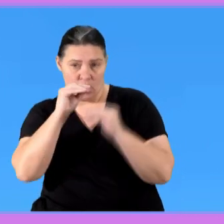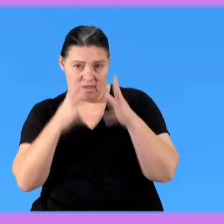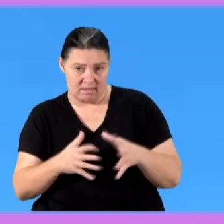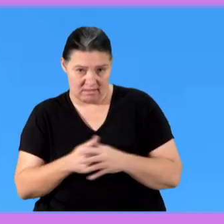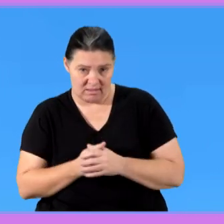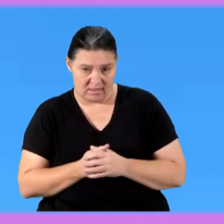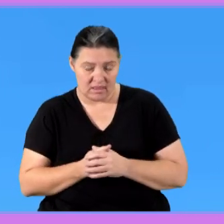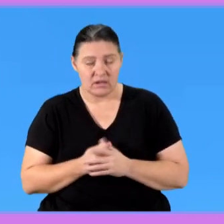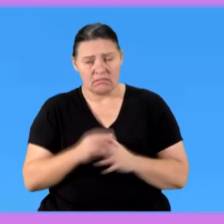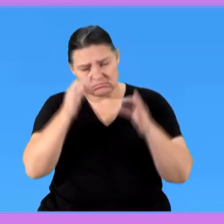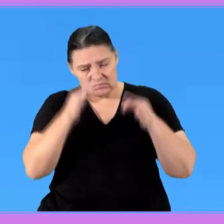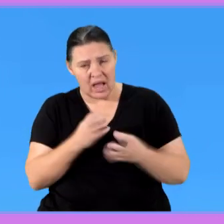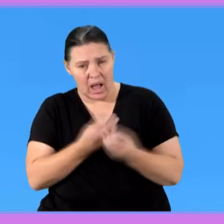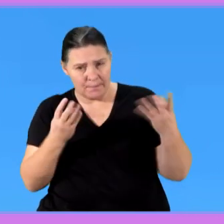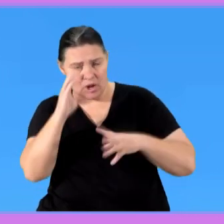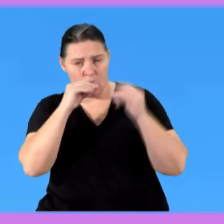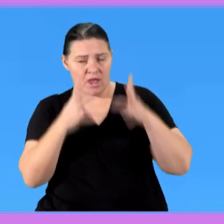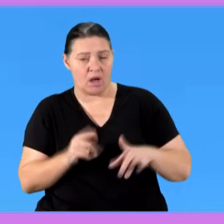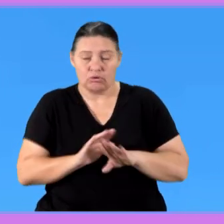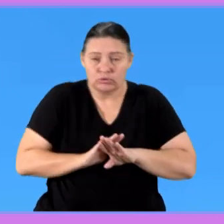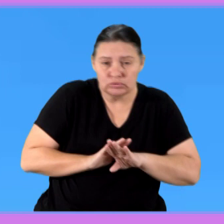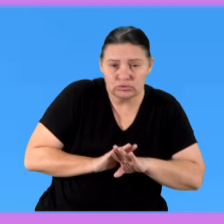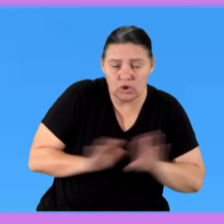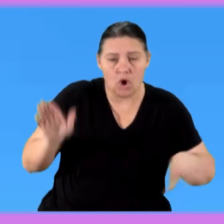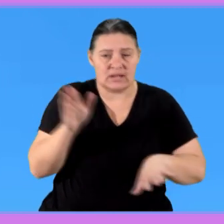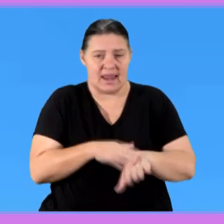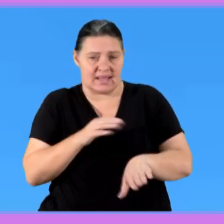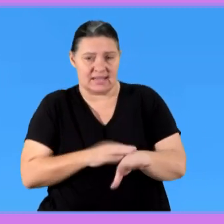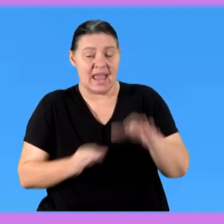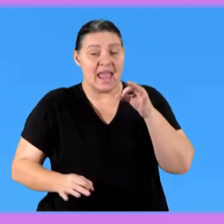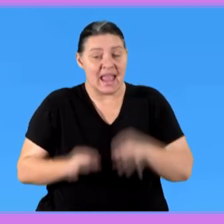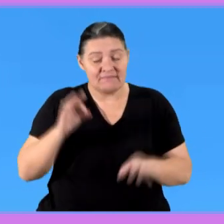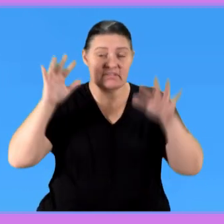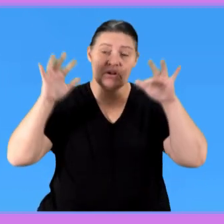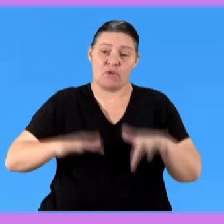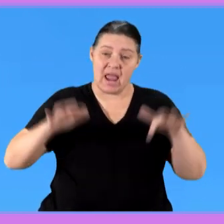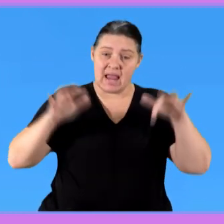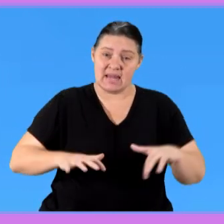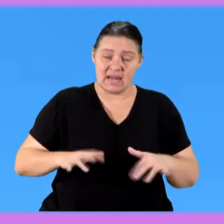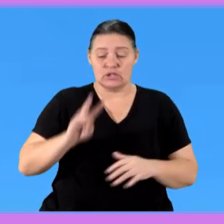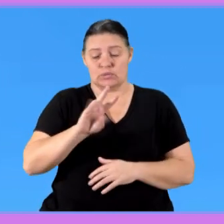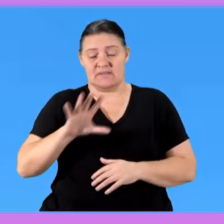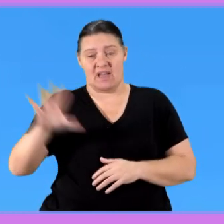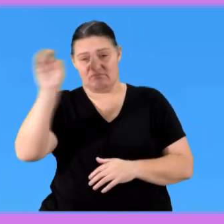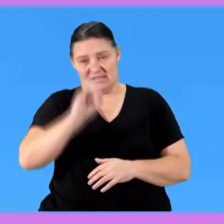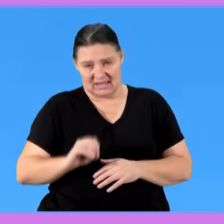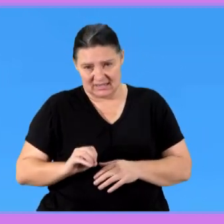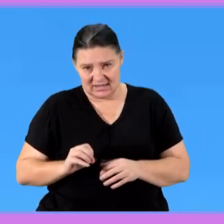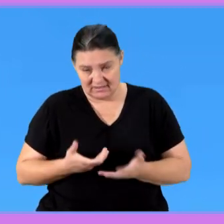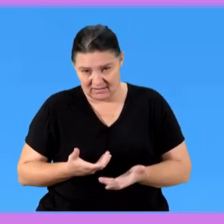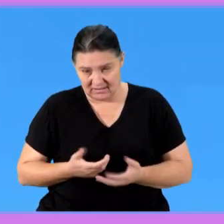1,325 learners, determine how many learners will not be late if the chance for rain is